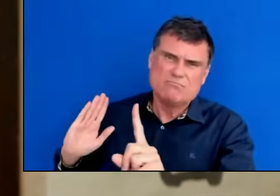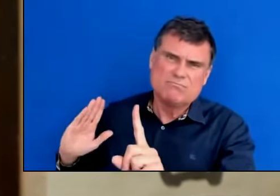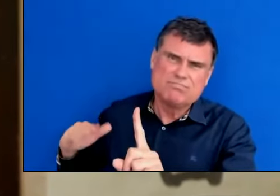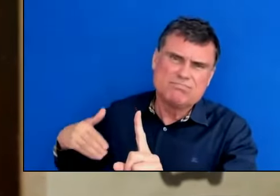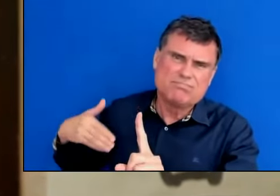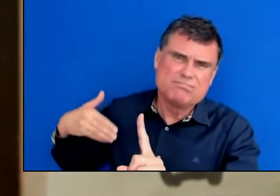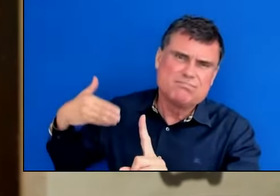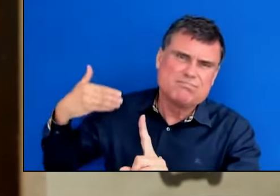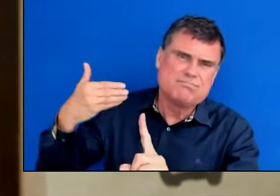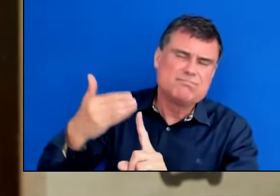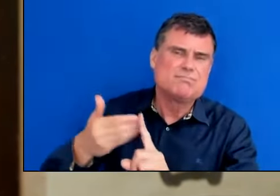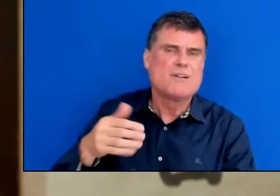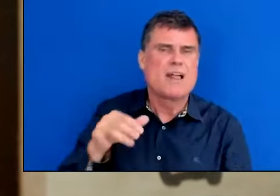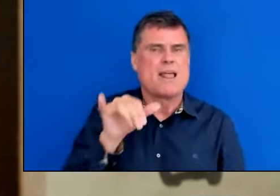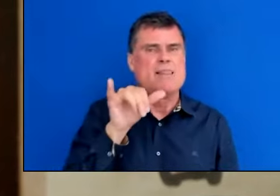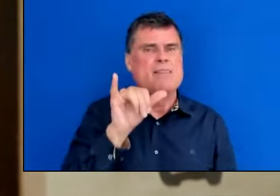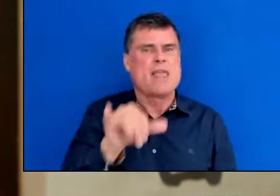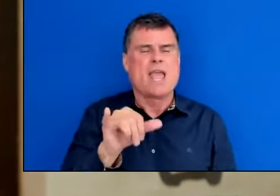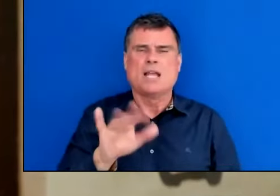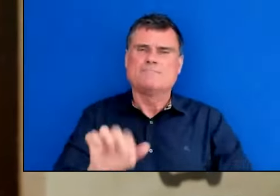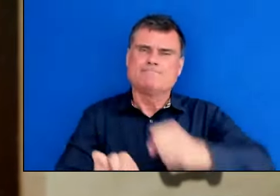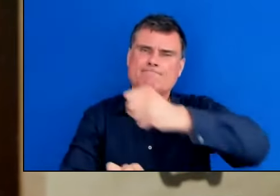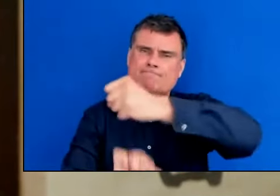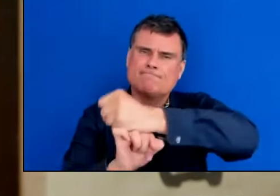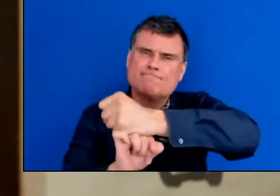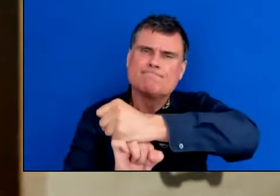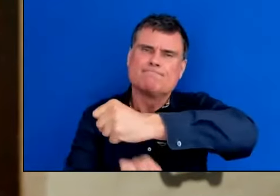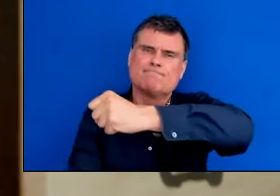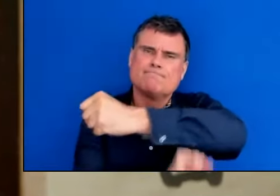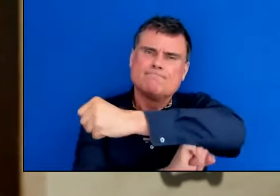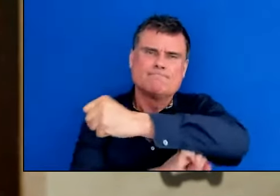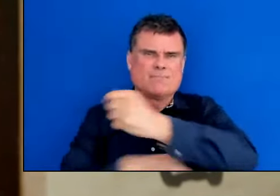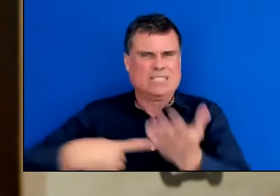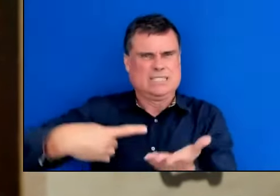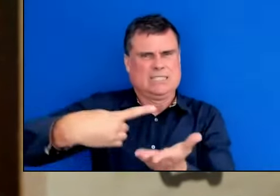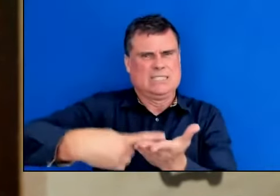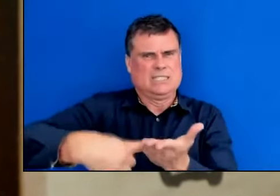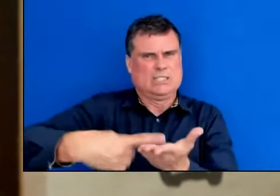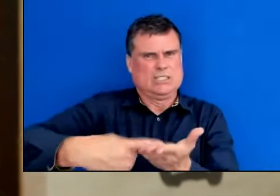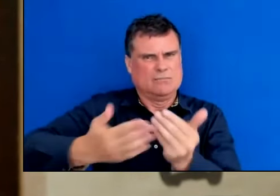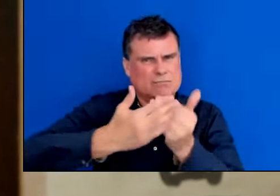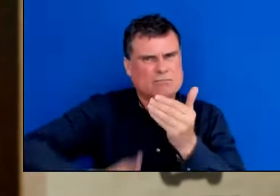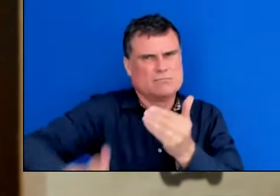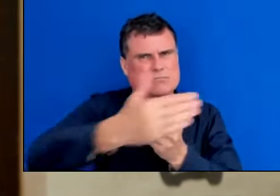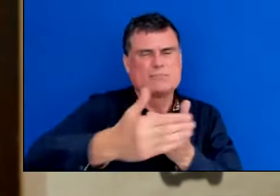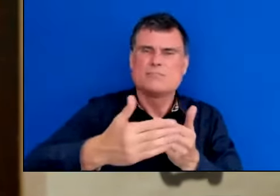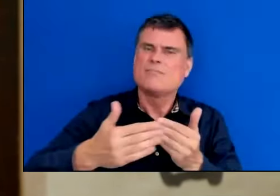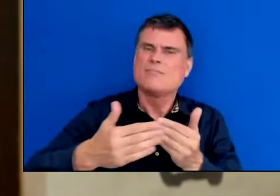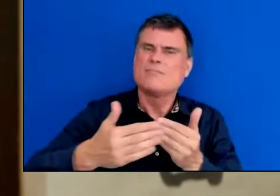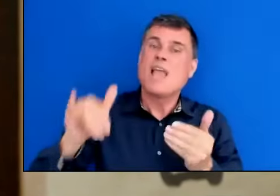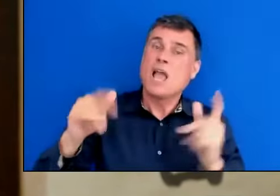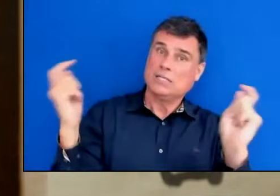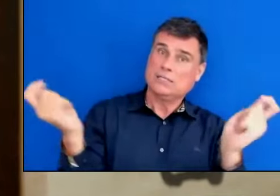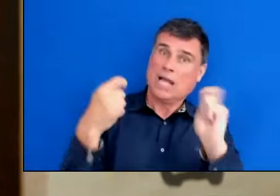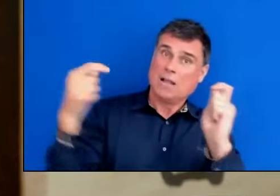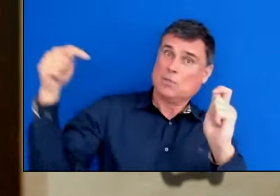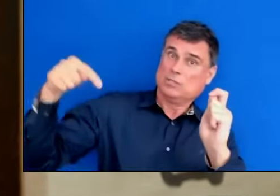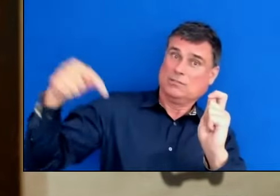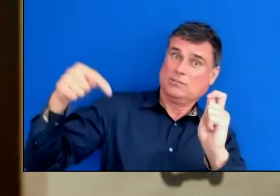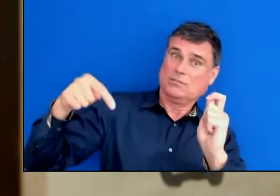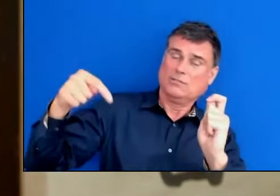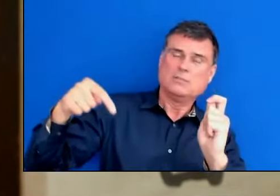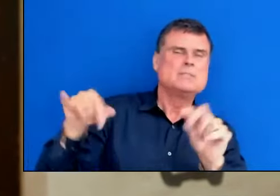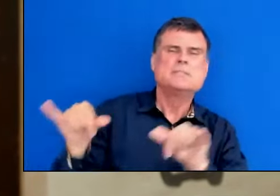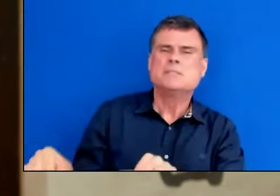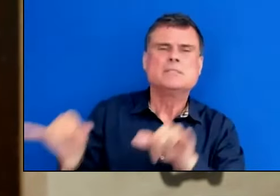coming after they've been here since time immemorial. And I think that is a foundation for a discussion today and a celebration